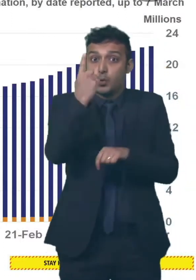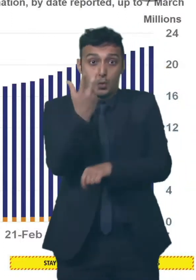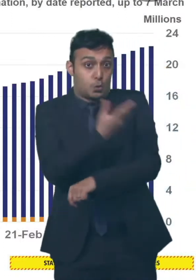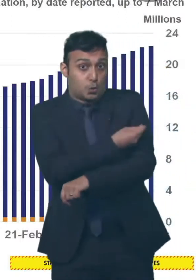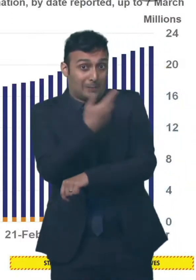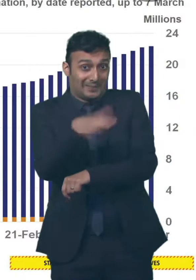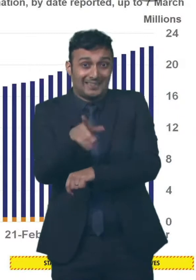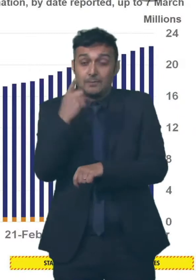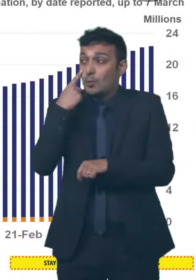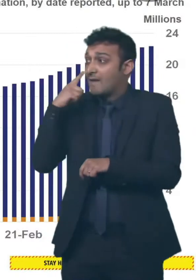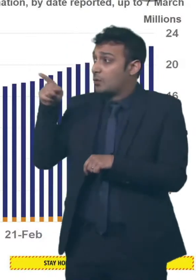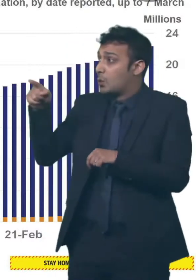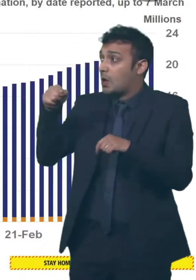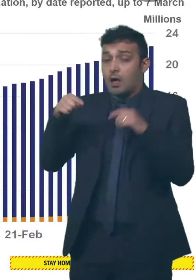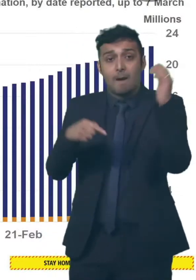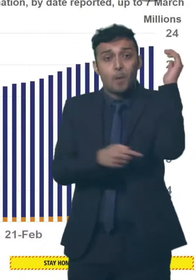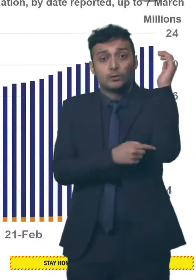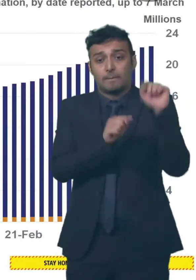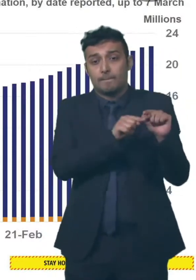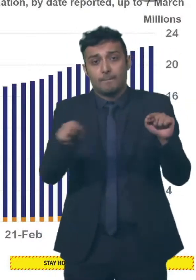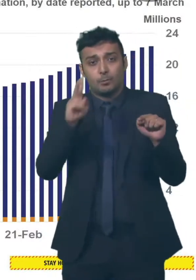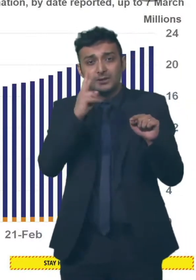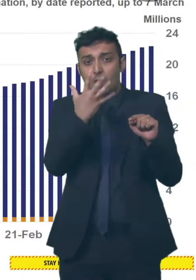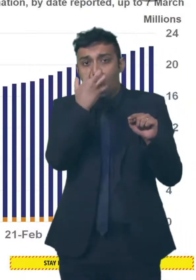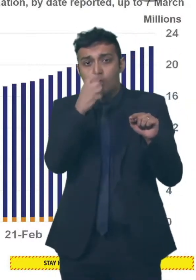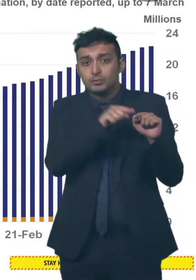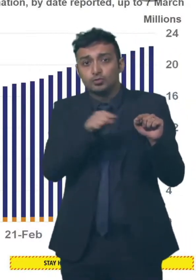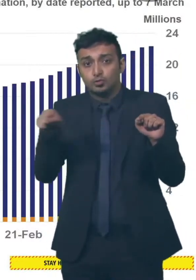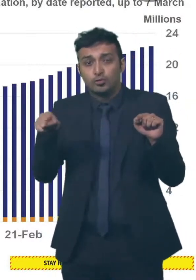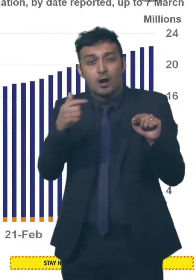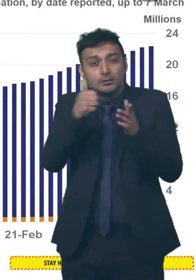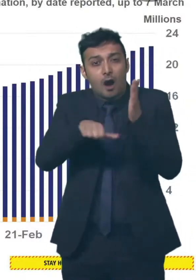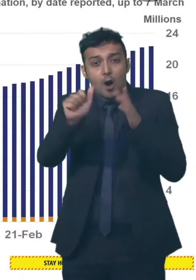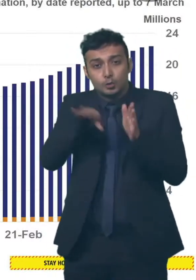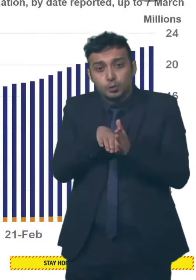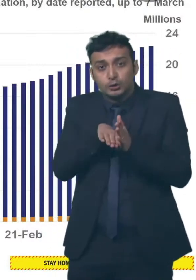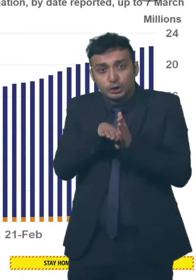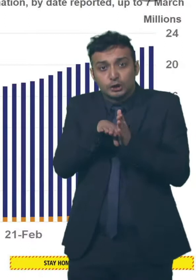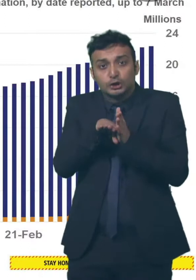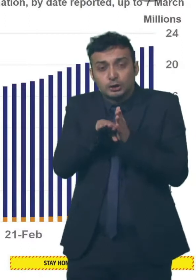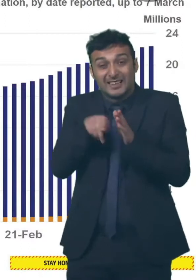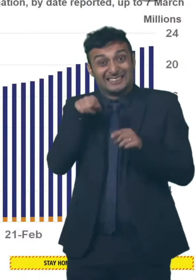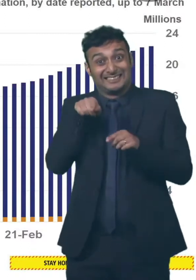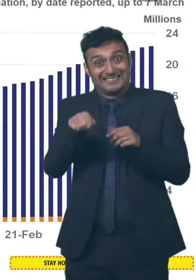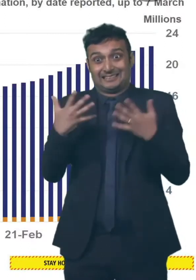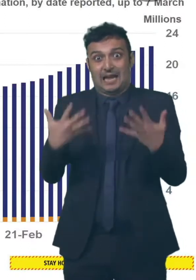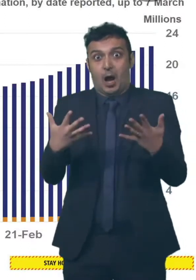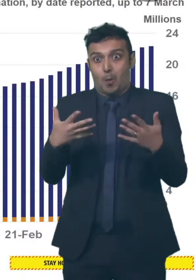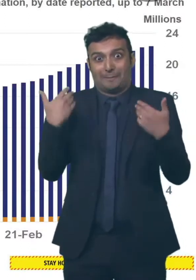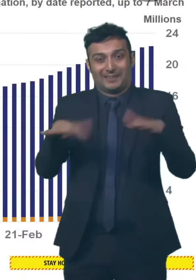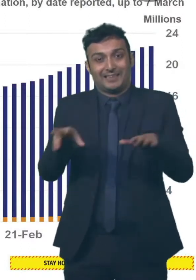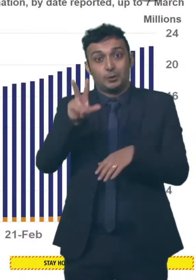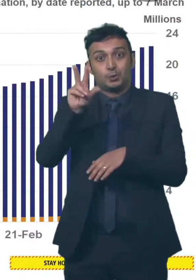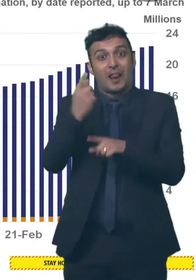line starting to rise up, and these are individuals who've now come to the 12-week period and have had their second dose as well. So these are